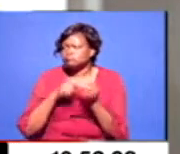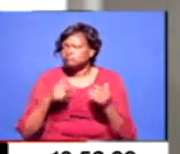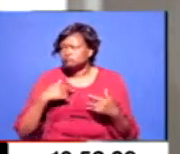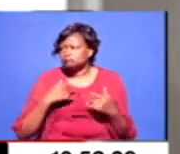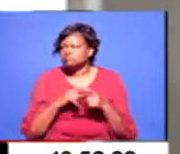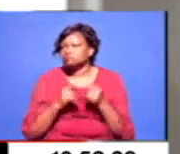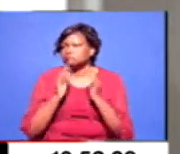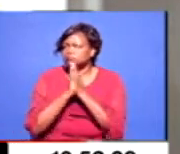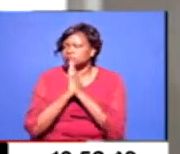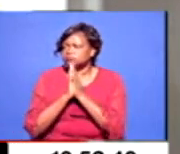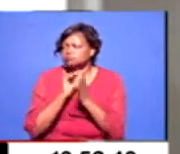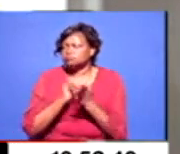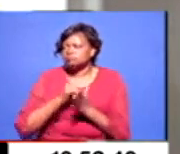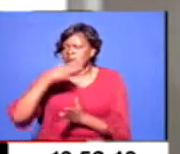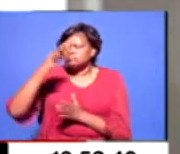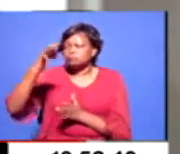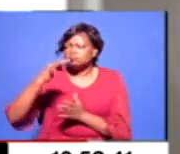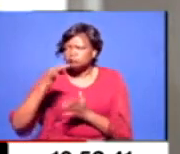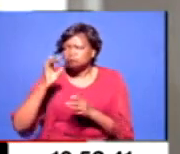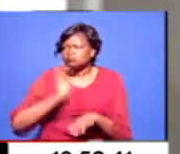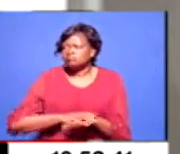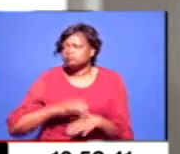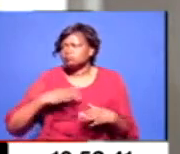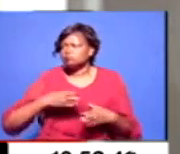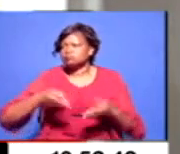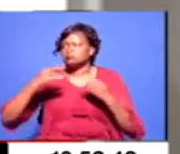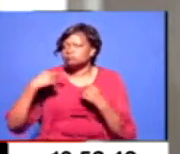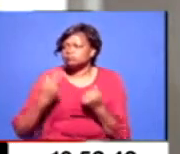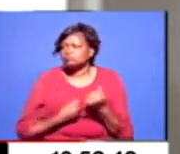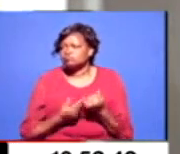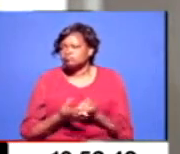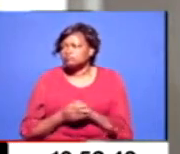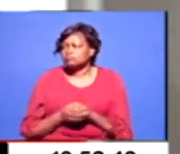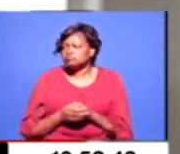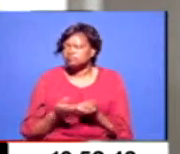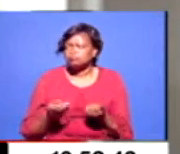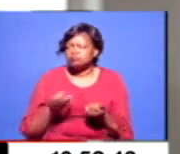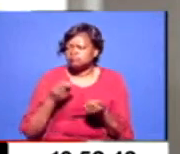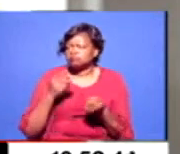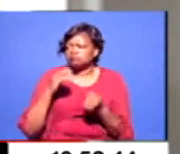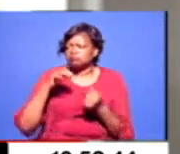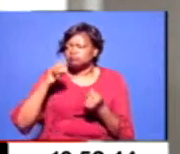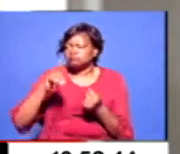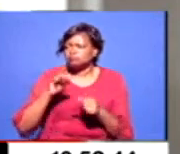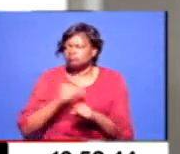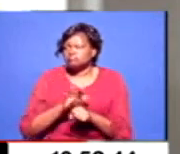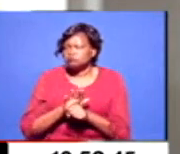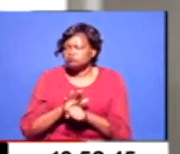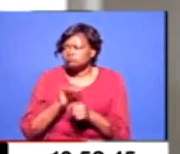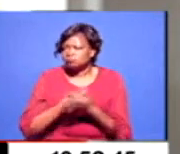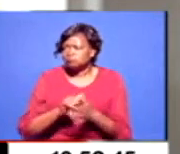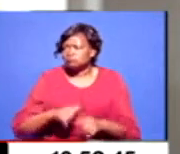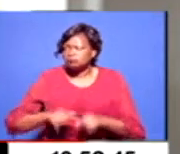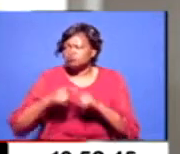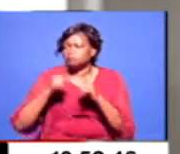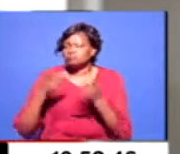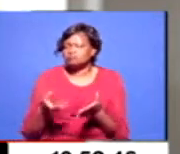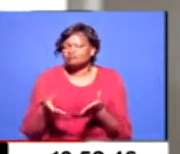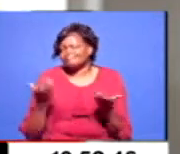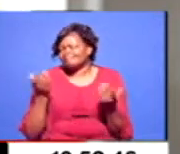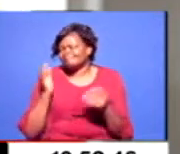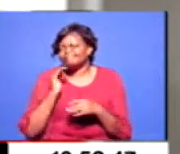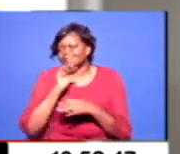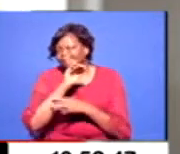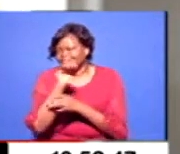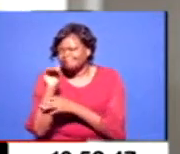pray that tomorrow we'll get someone will give us maybe one bale, one carton, so that we continue. But now we're here, we're calling upon